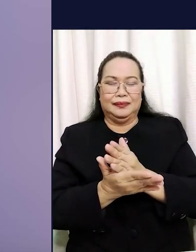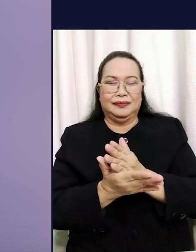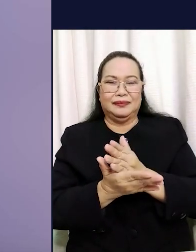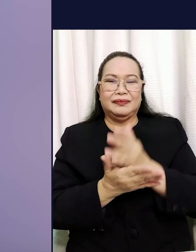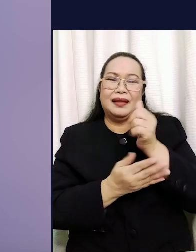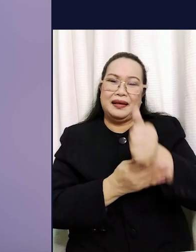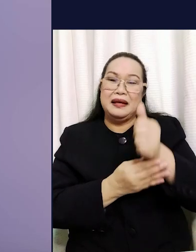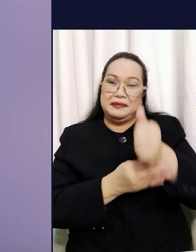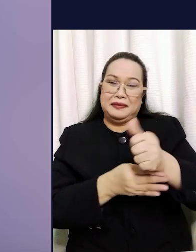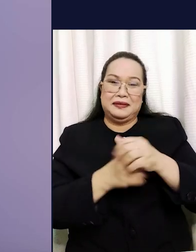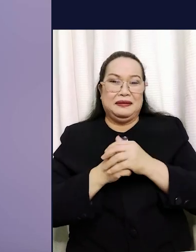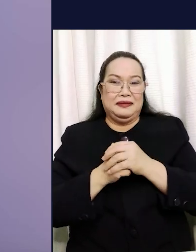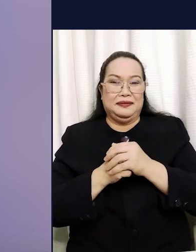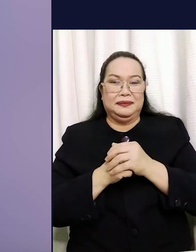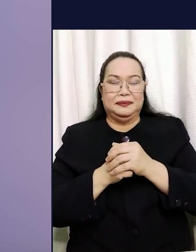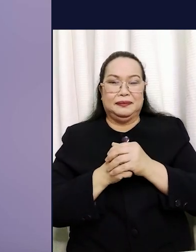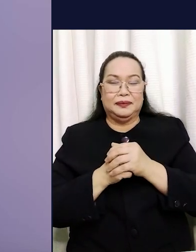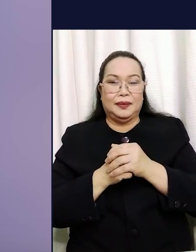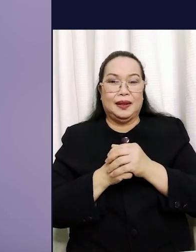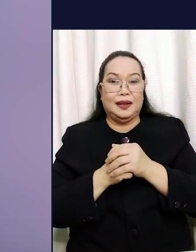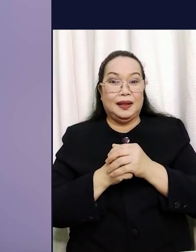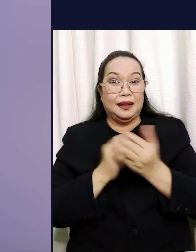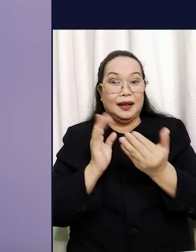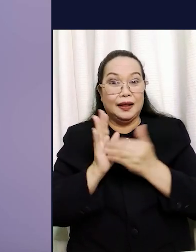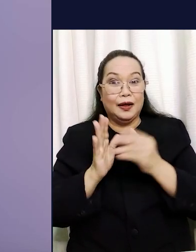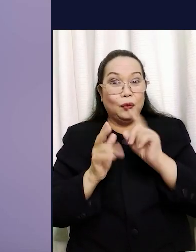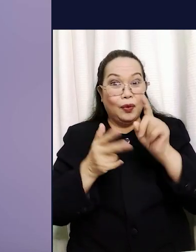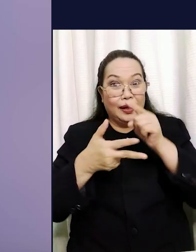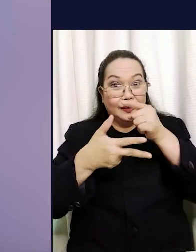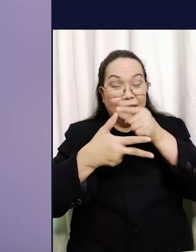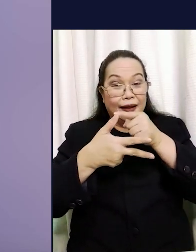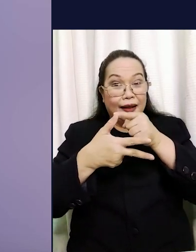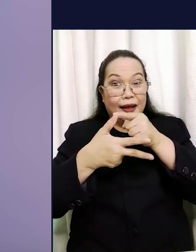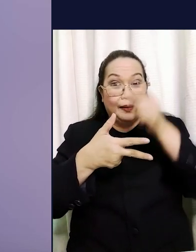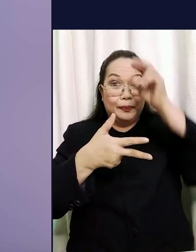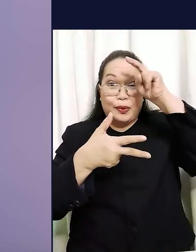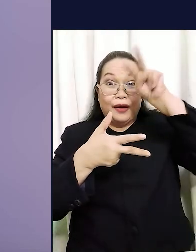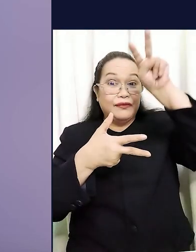themselves. So, again, ano po yung tatlong mawawala?